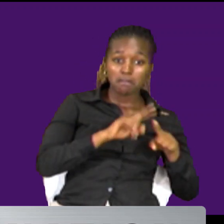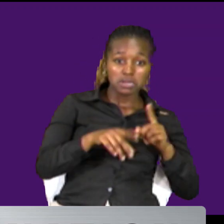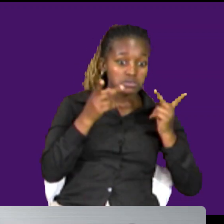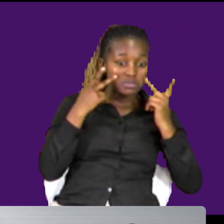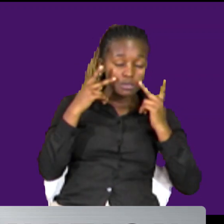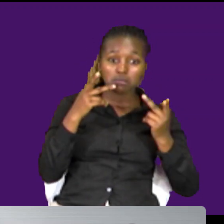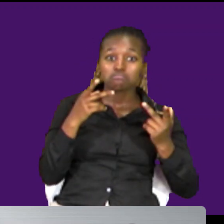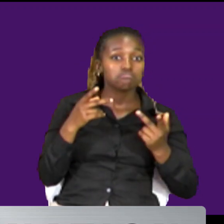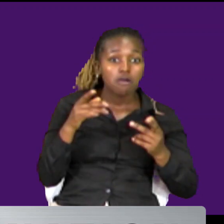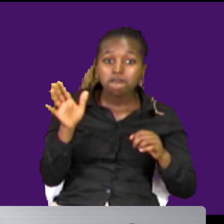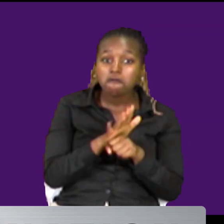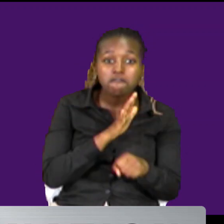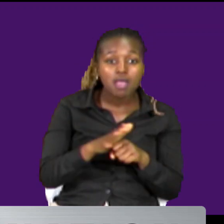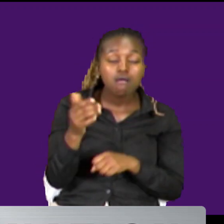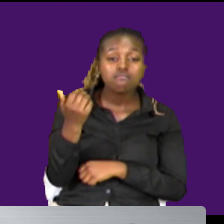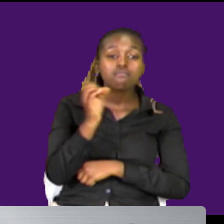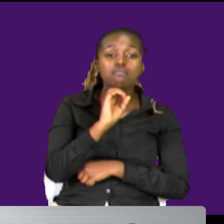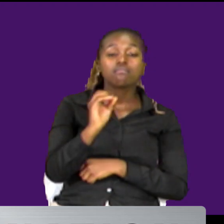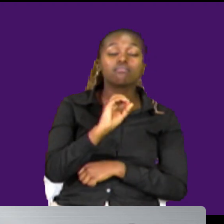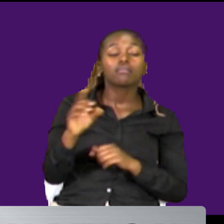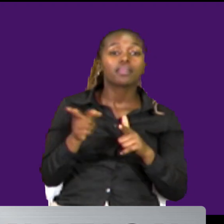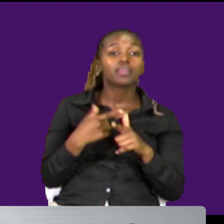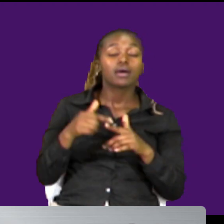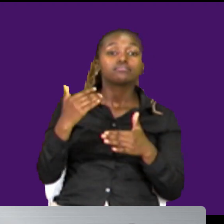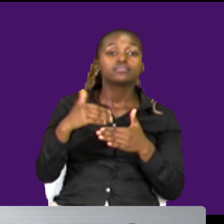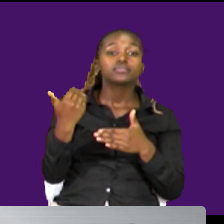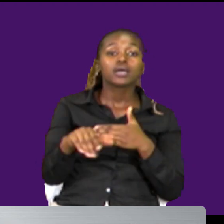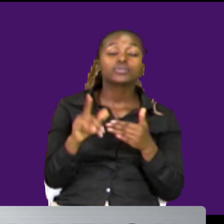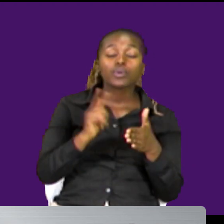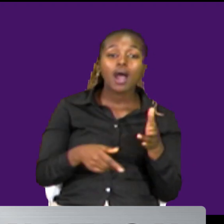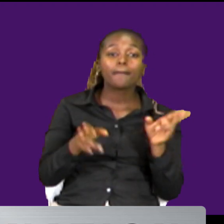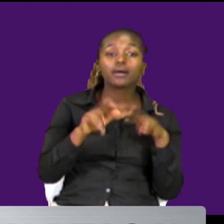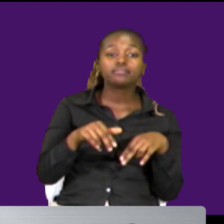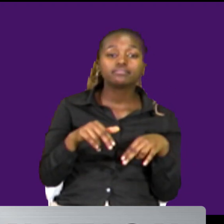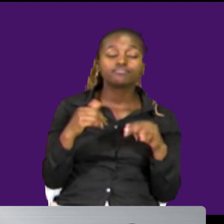not fulfilled. And therefore,